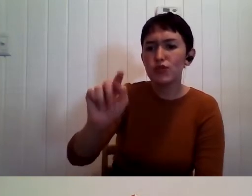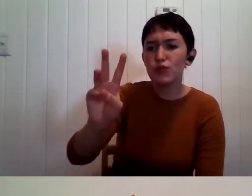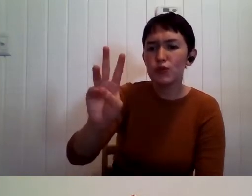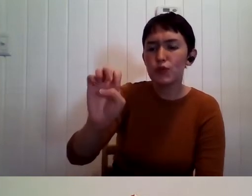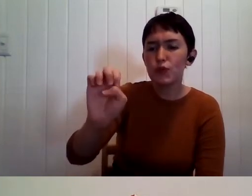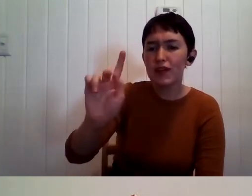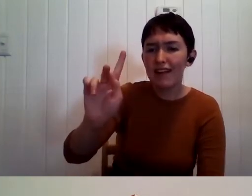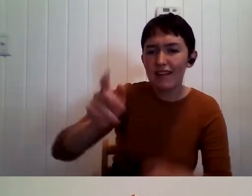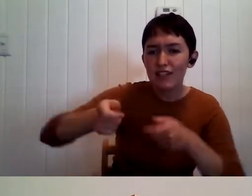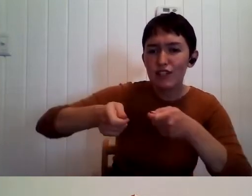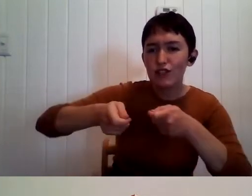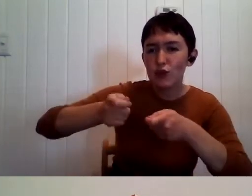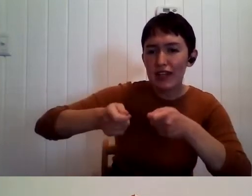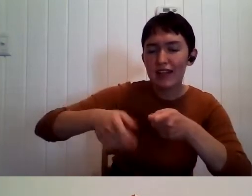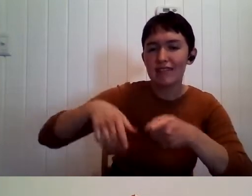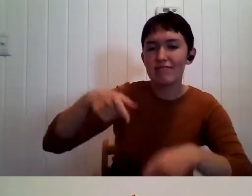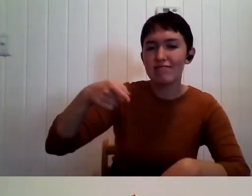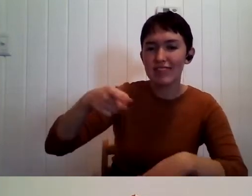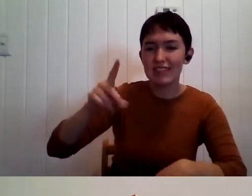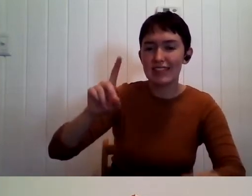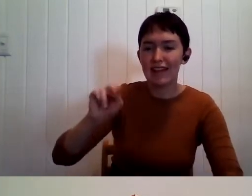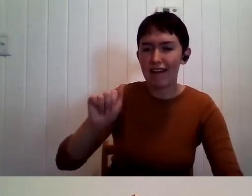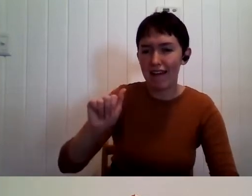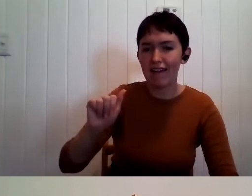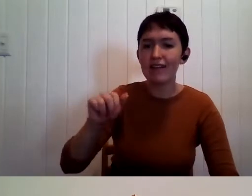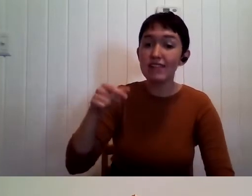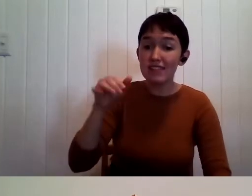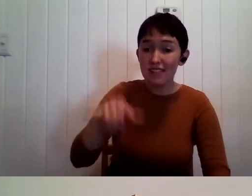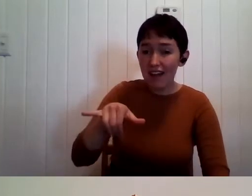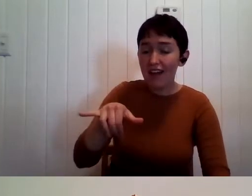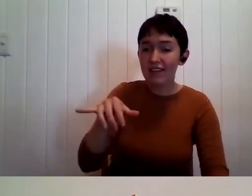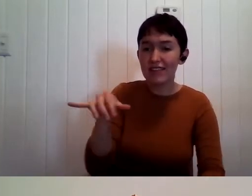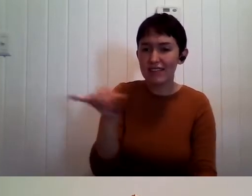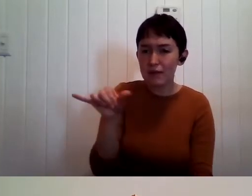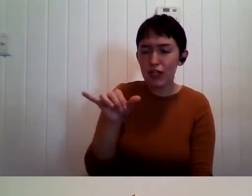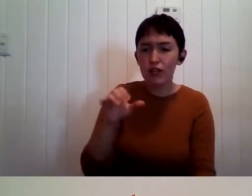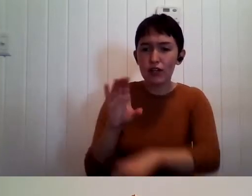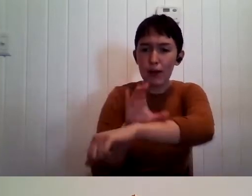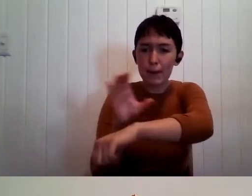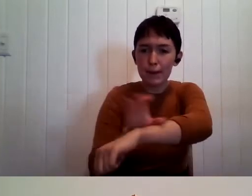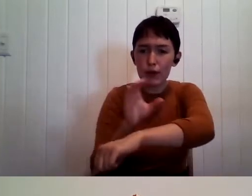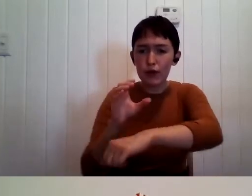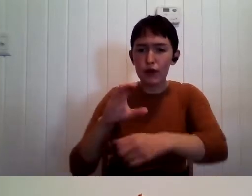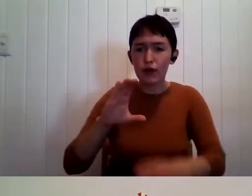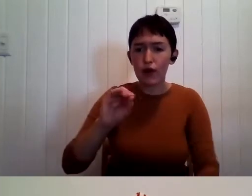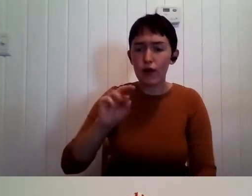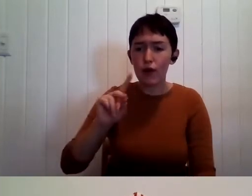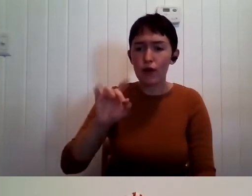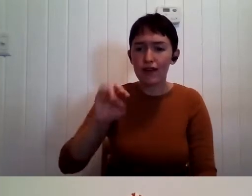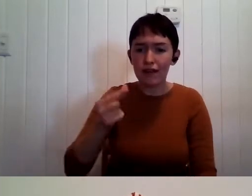into it? Is it similar to computer coding? Do you two want to answer that, or